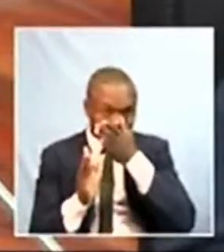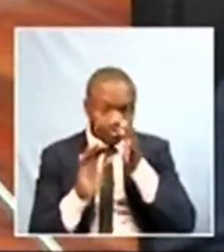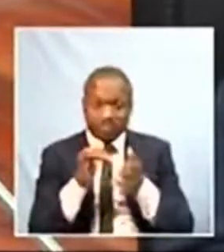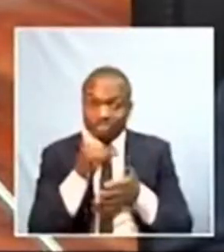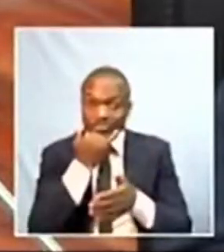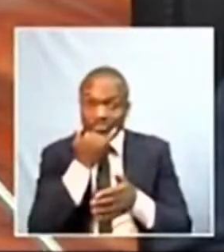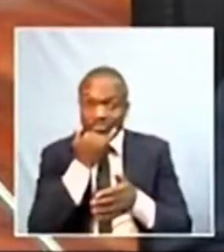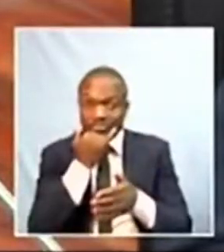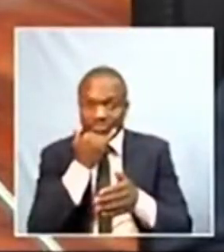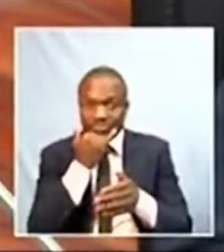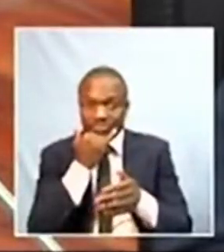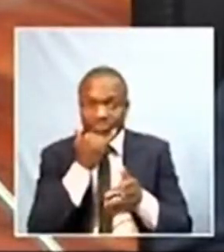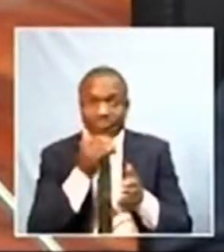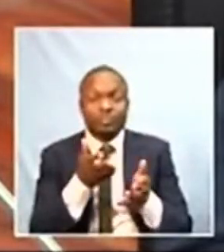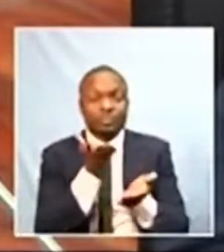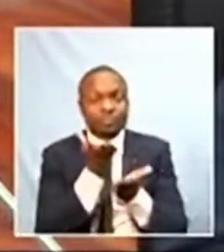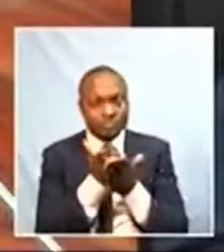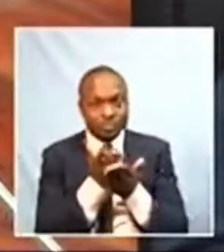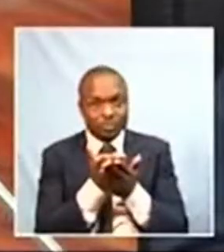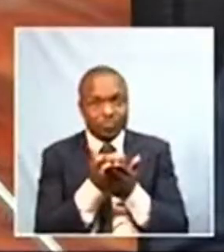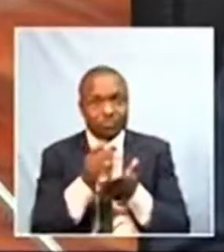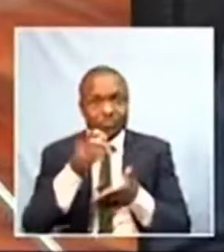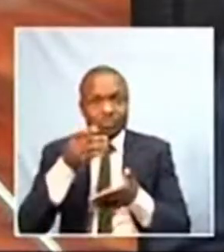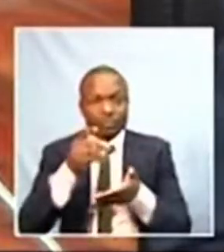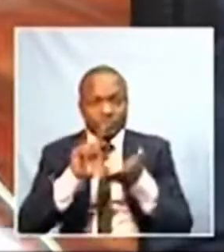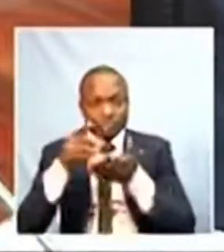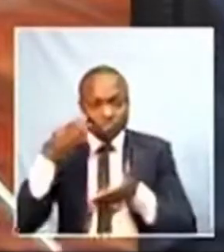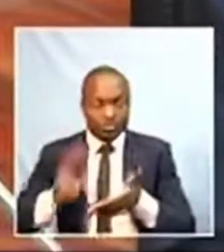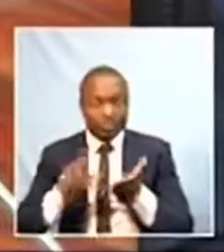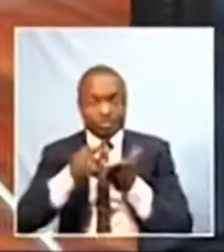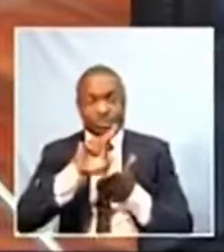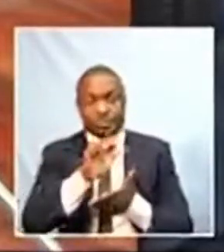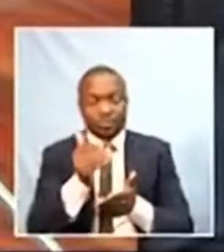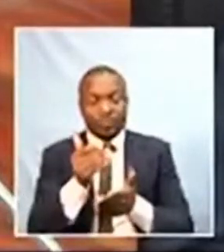pay back the loans until all outstanding loans are settled.